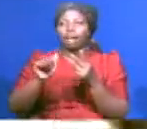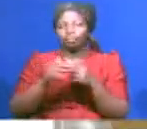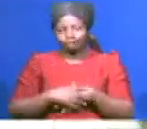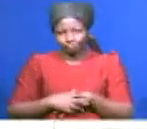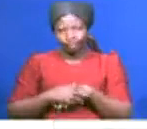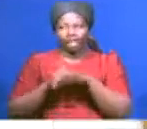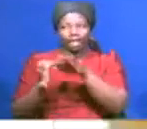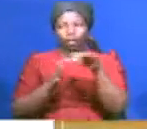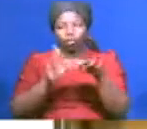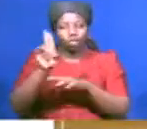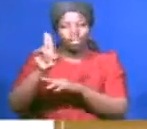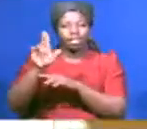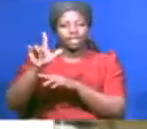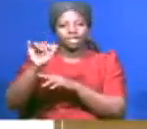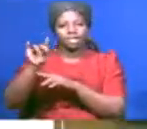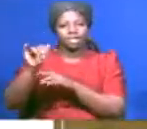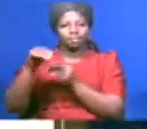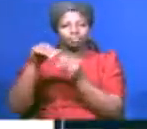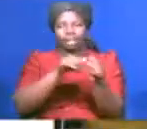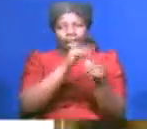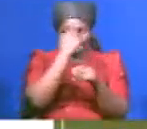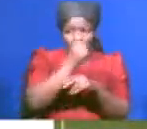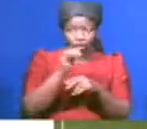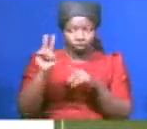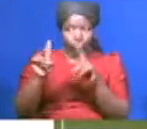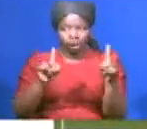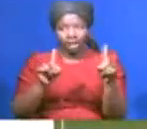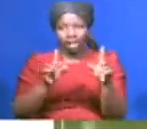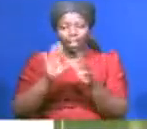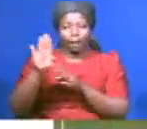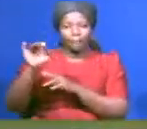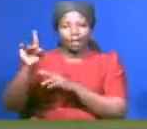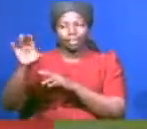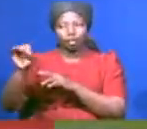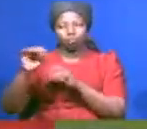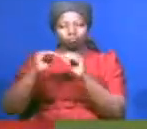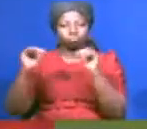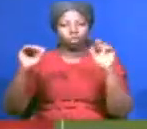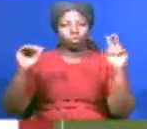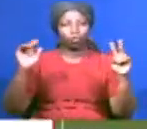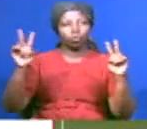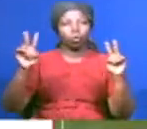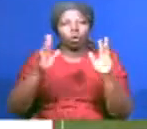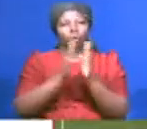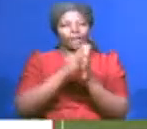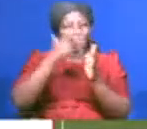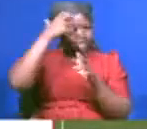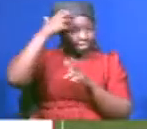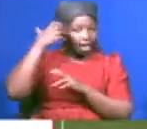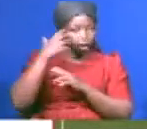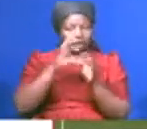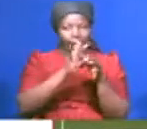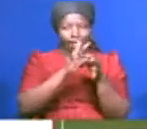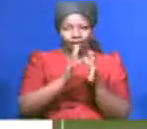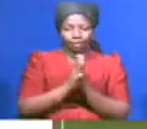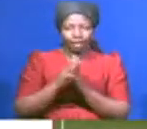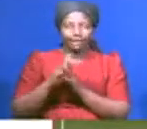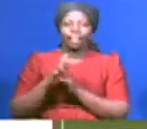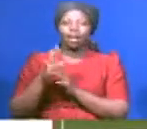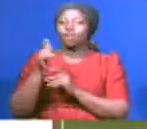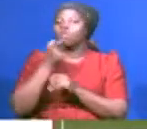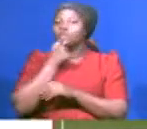while Bidco United drew 0-0 against Lions United. In tomorrow's fixtures, defending champions Gor Mahia, who